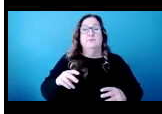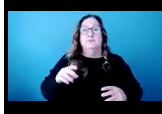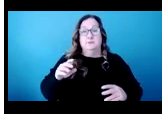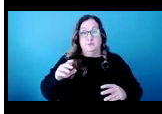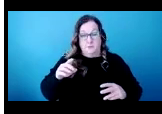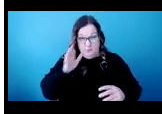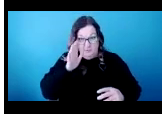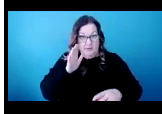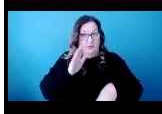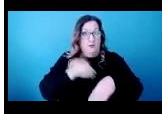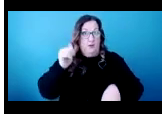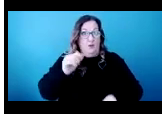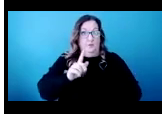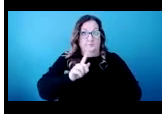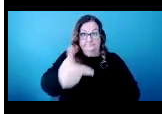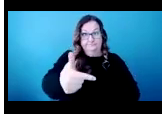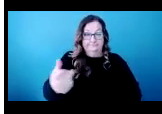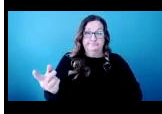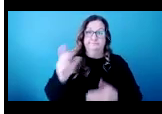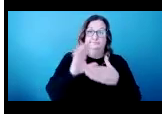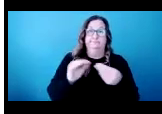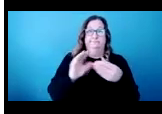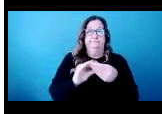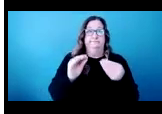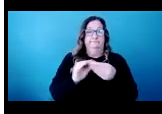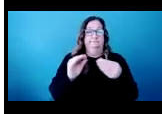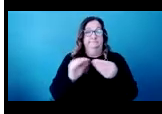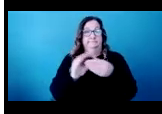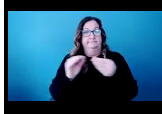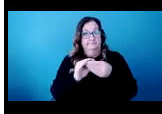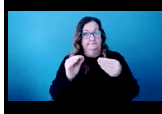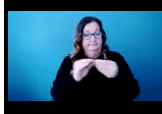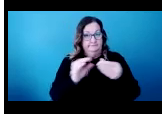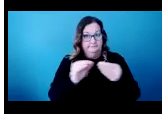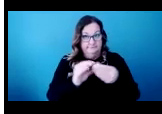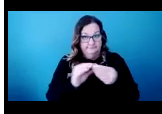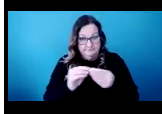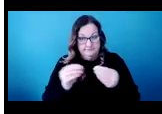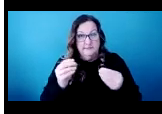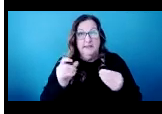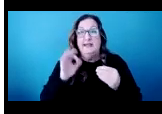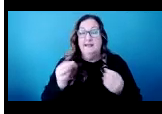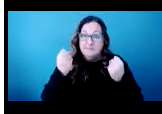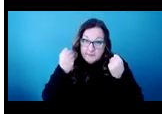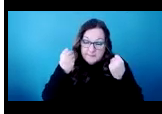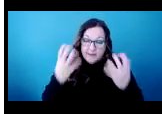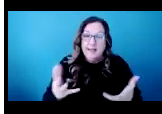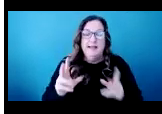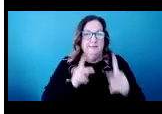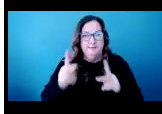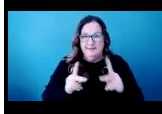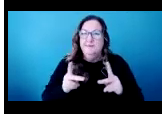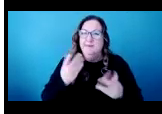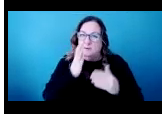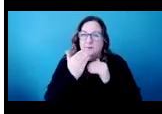will tell you, like, okay, come up one at a time, give your public comment. And if there's a lot of people there, they might limit you